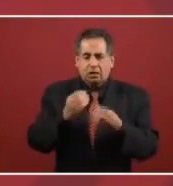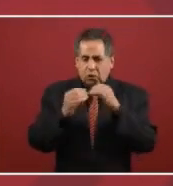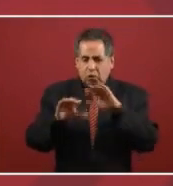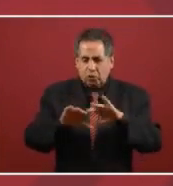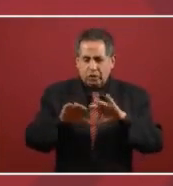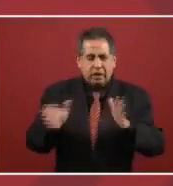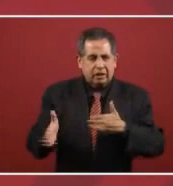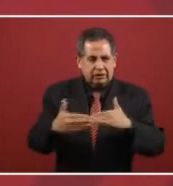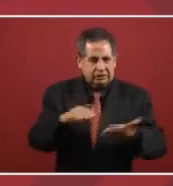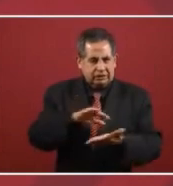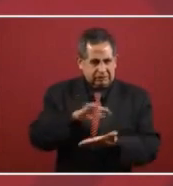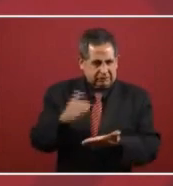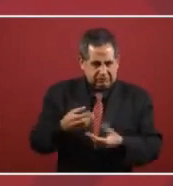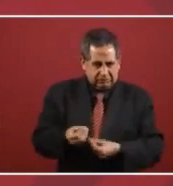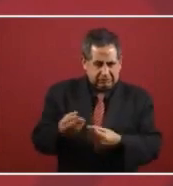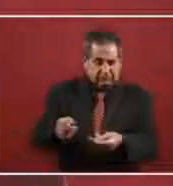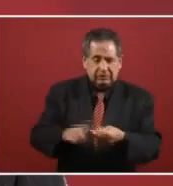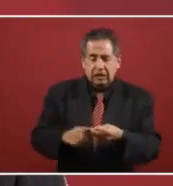expenses,